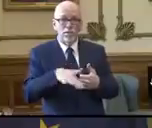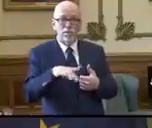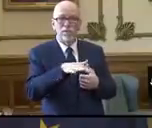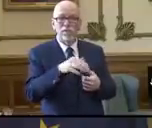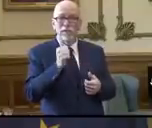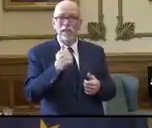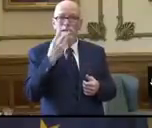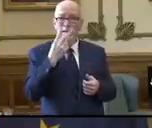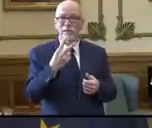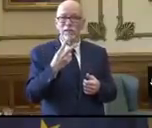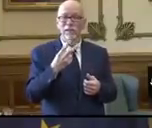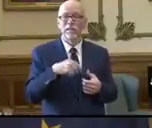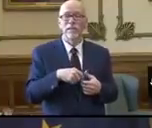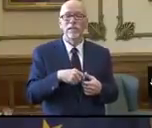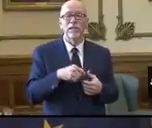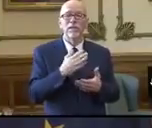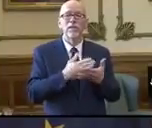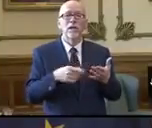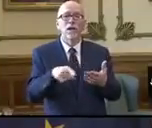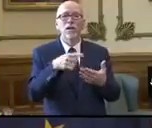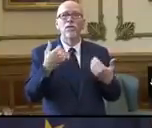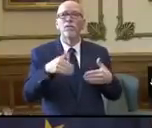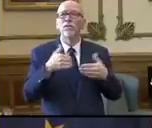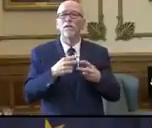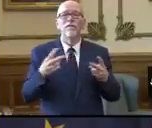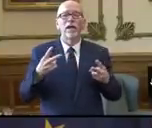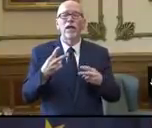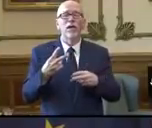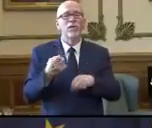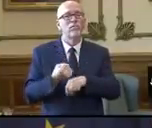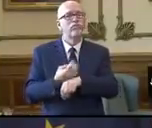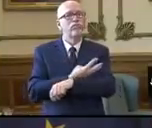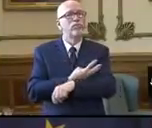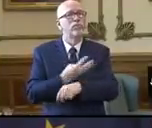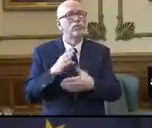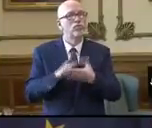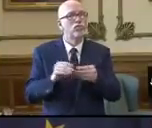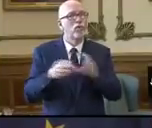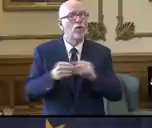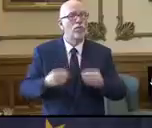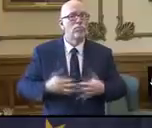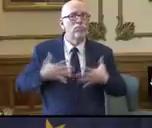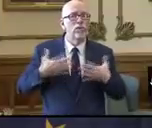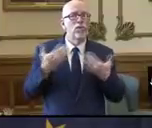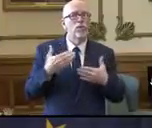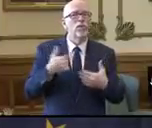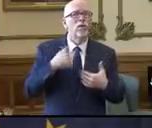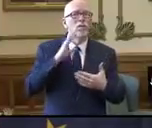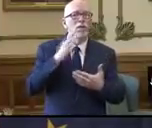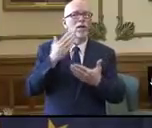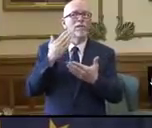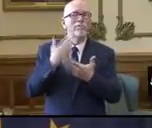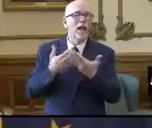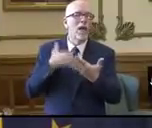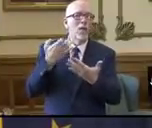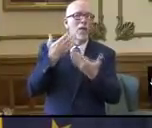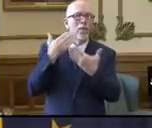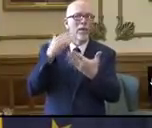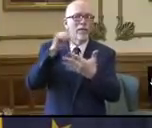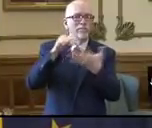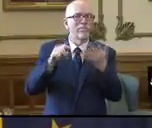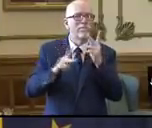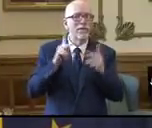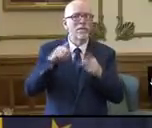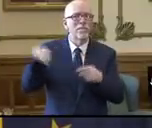see some of the most inspirational stories. So I'll put out a few shout outs, a few thank yous to some folks